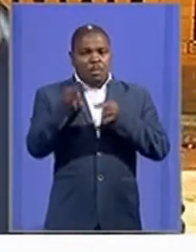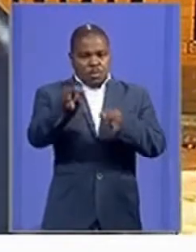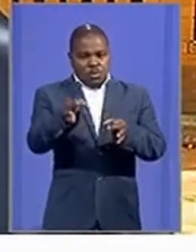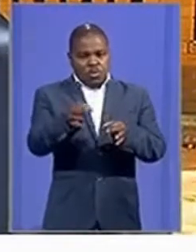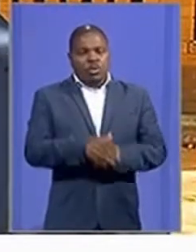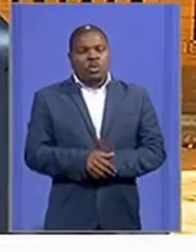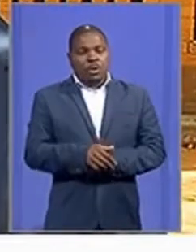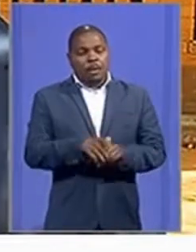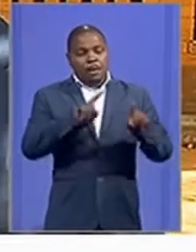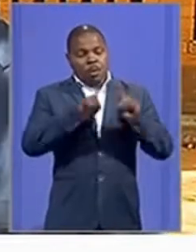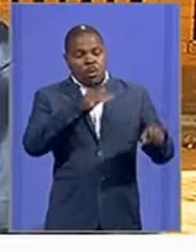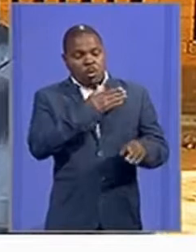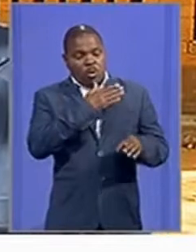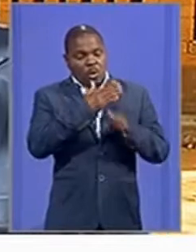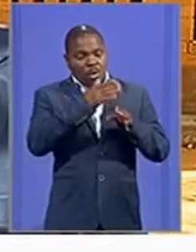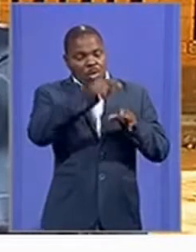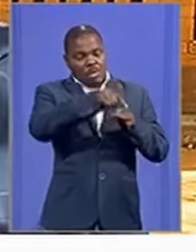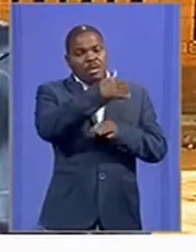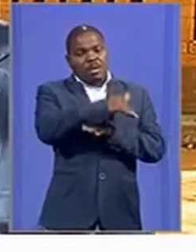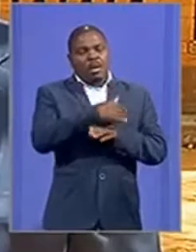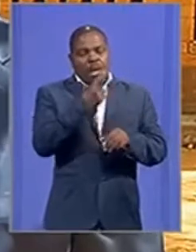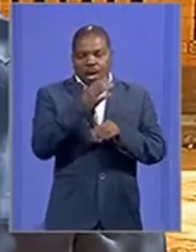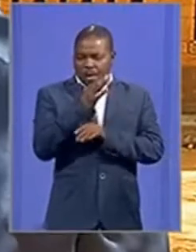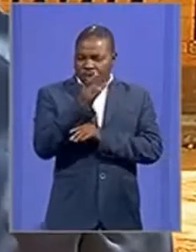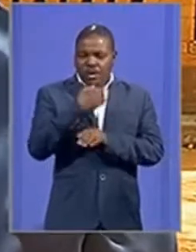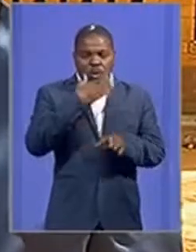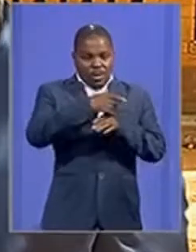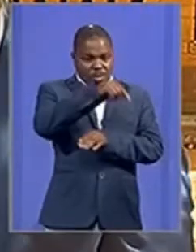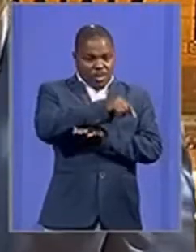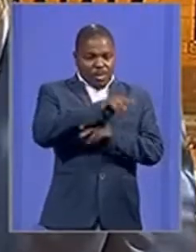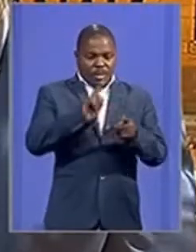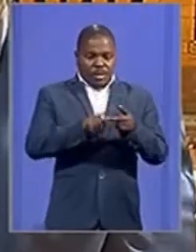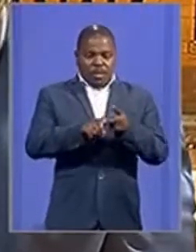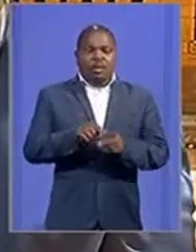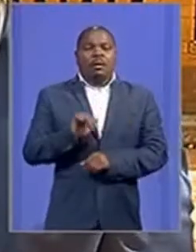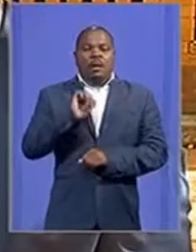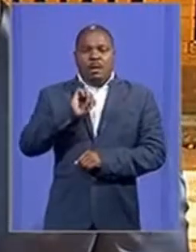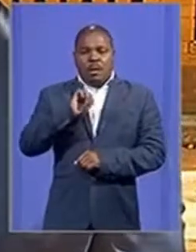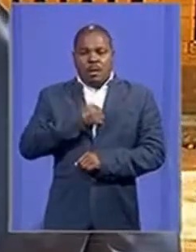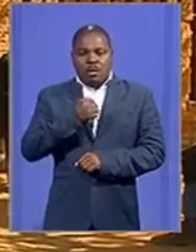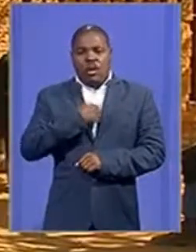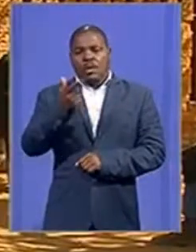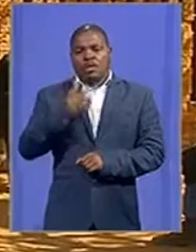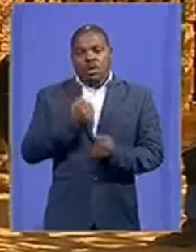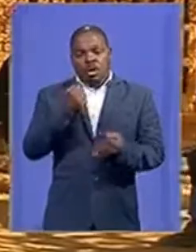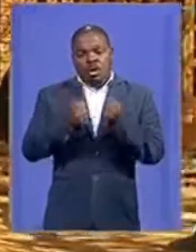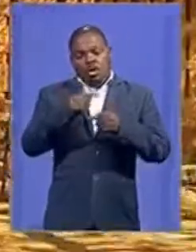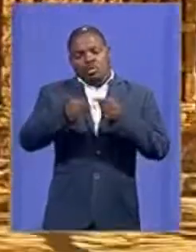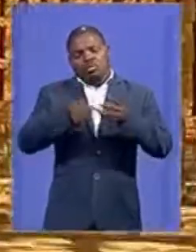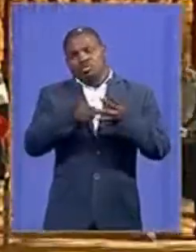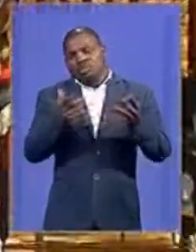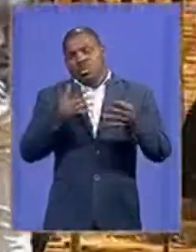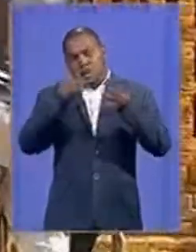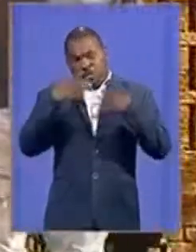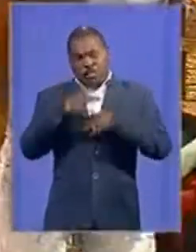courtroom on daily basis, and we will also be guided by our priority role. Kgoro ya Toka